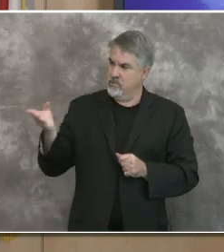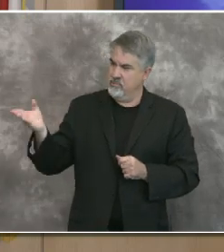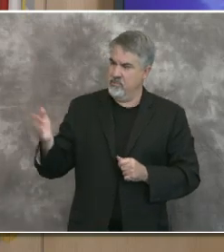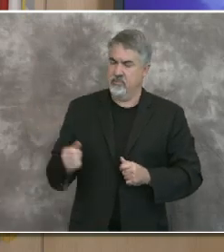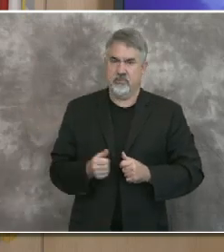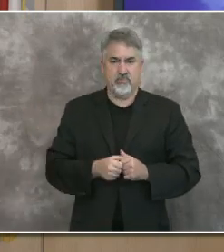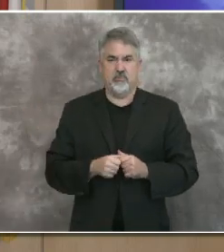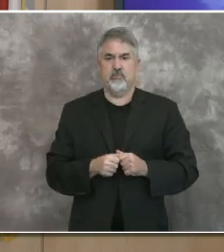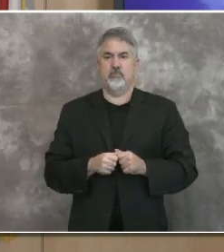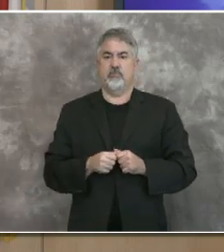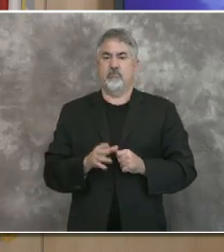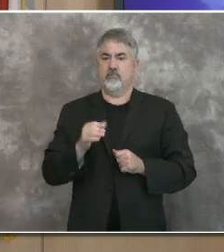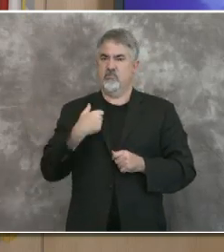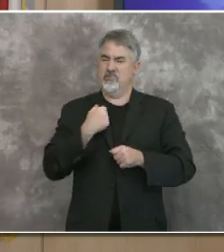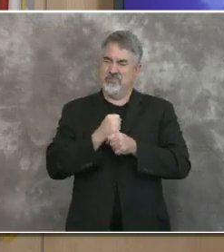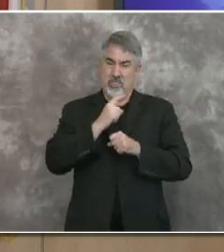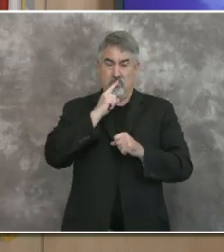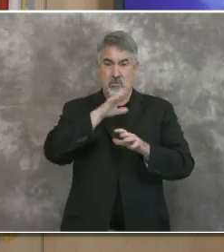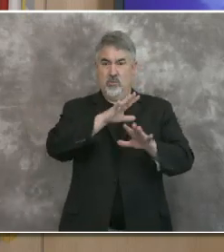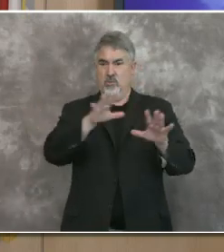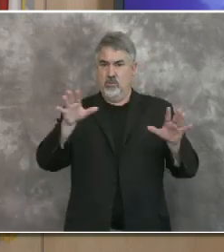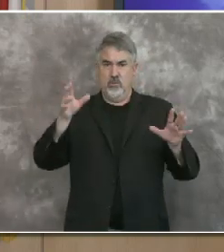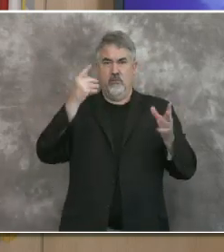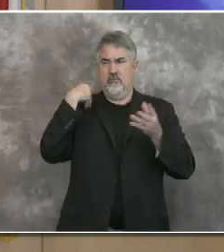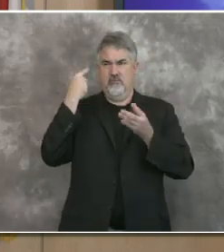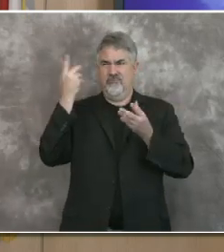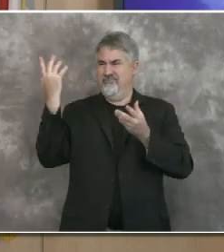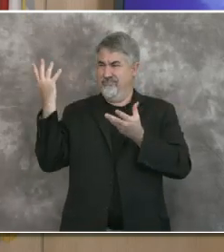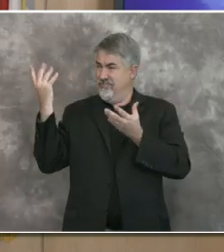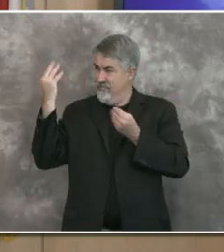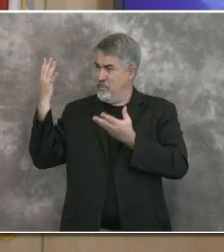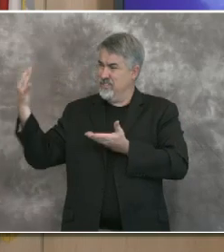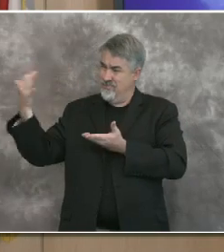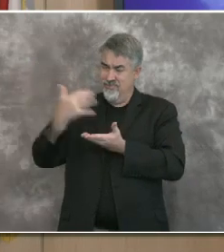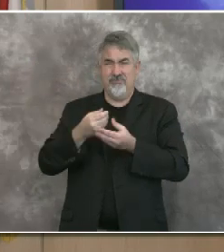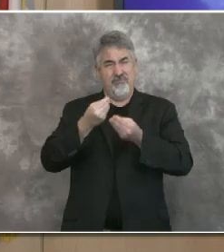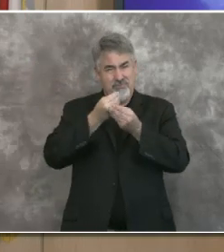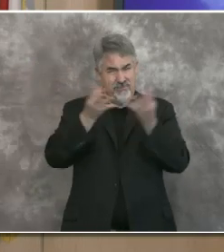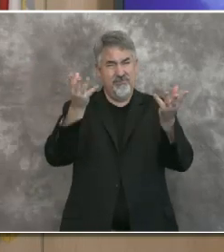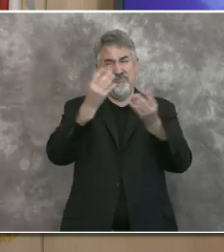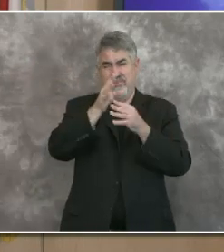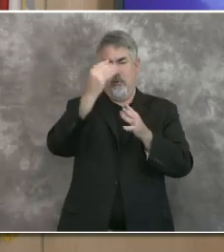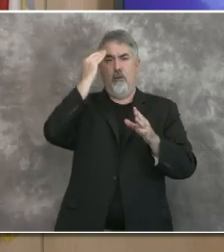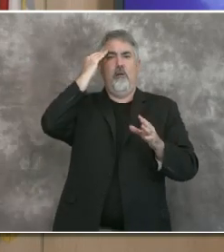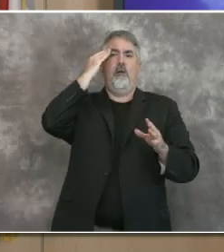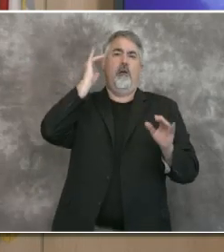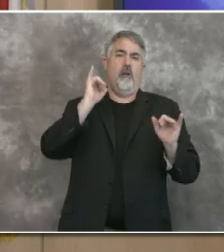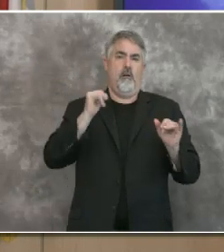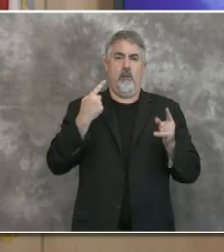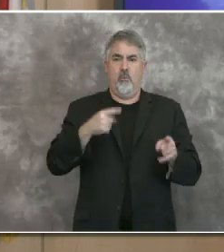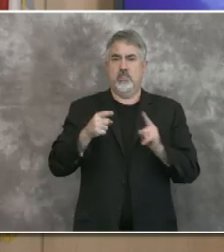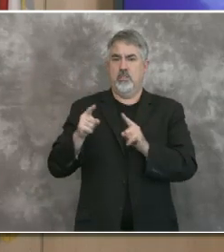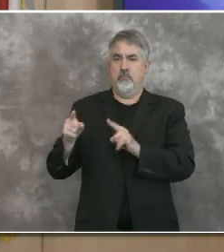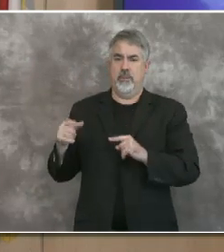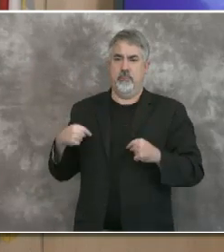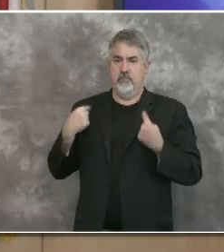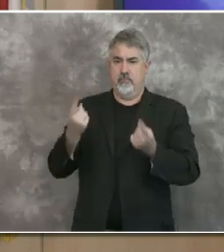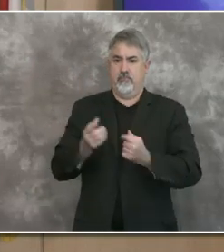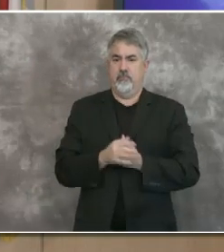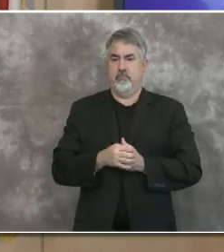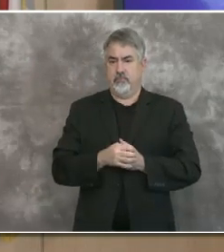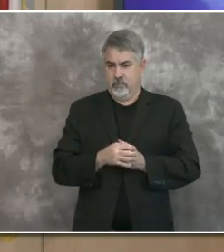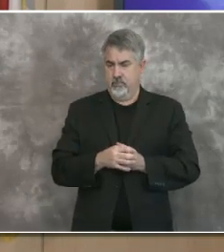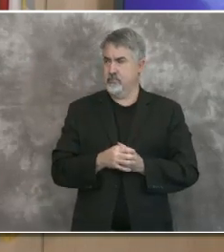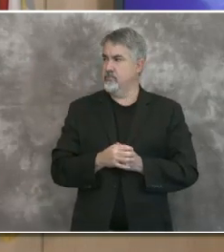what we know at the time, and we will continue to strive to answer questions and provide that information. With that, I'd like to turn it over to Dr. Wilma Wooten for a Public Health Officer's